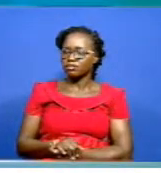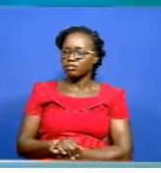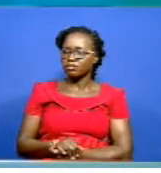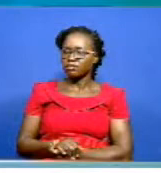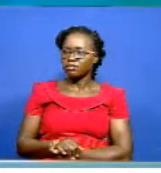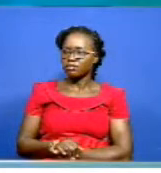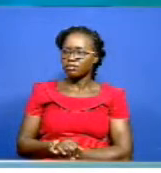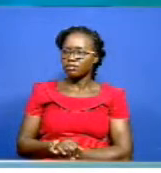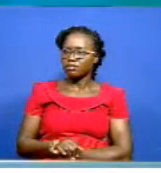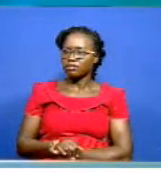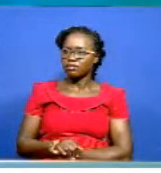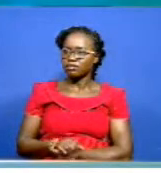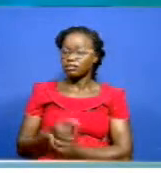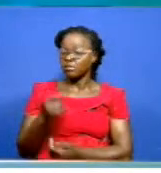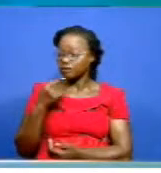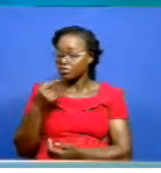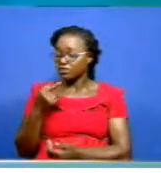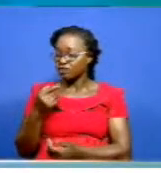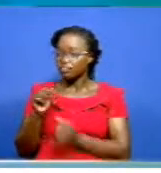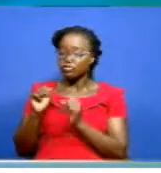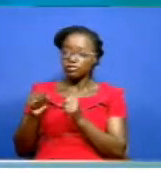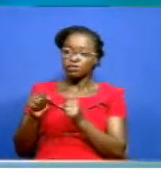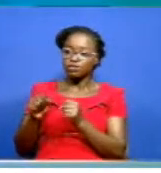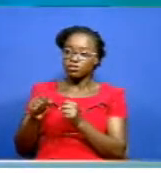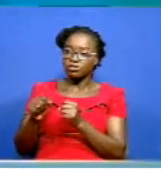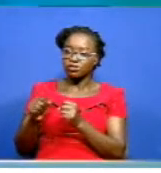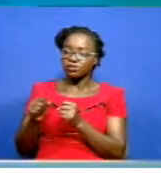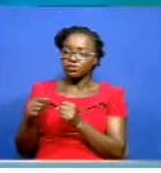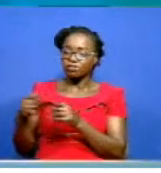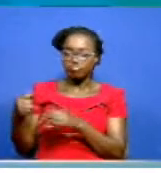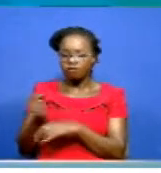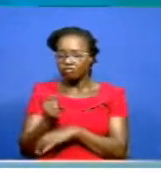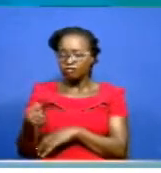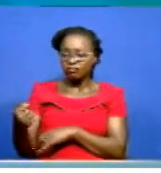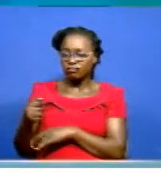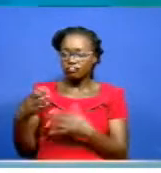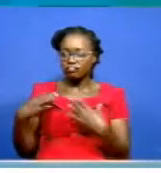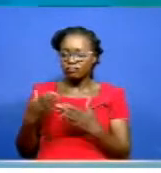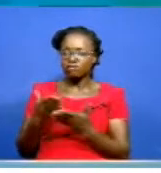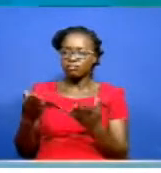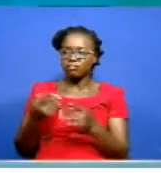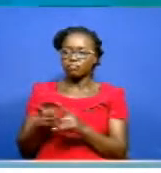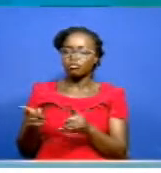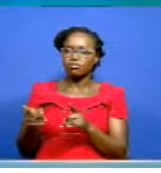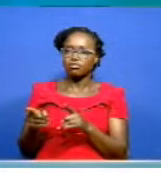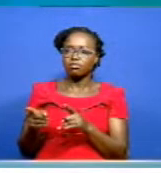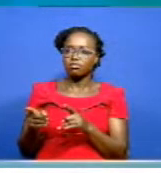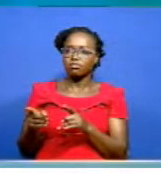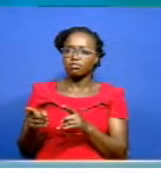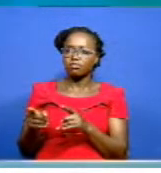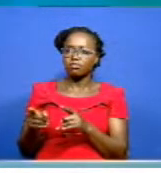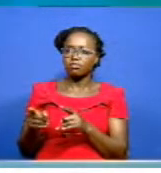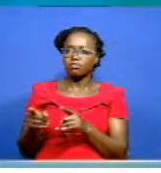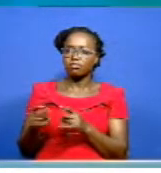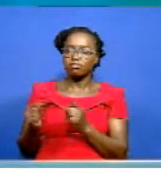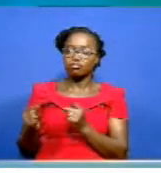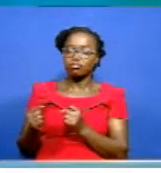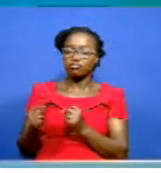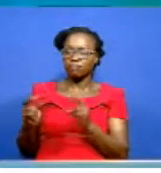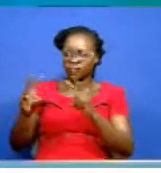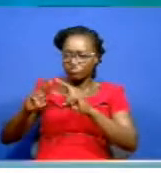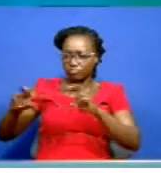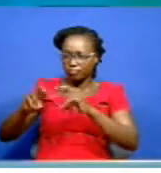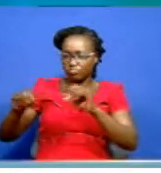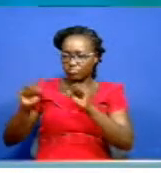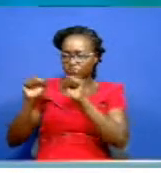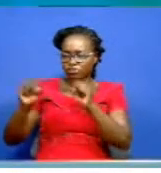what you're saying, that there might be some cartels. Yes. However, we are putting in a very strong monitoring system